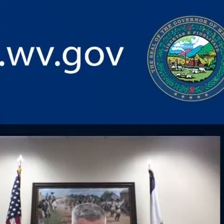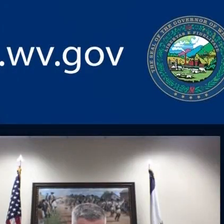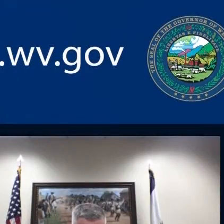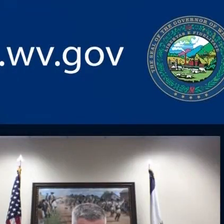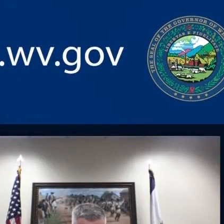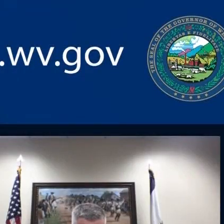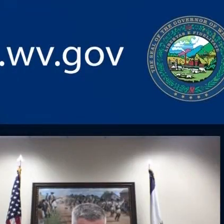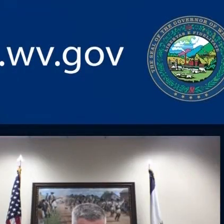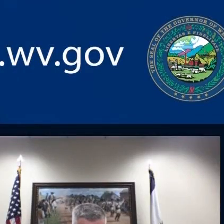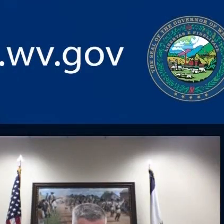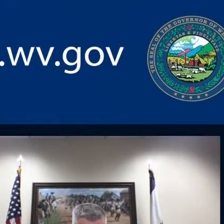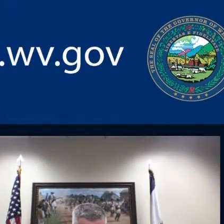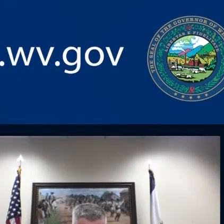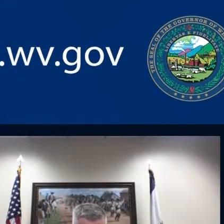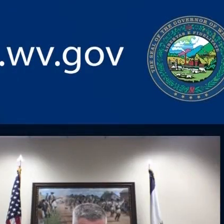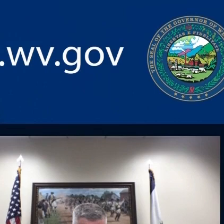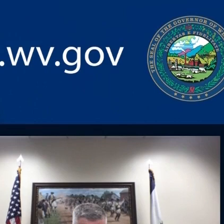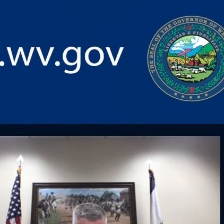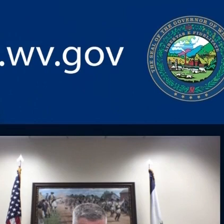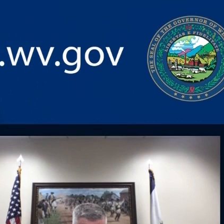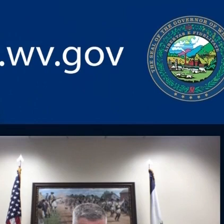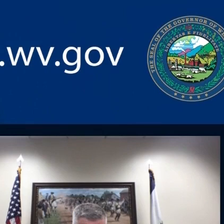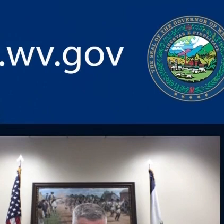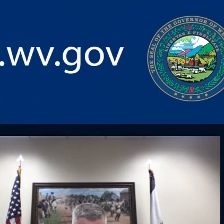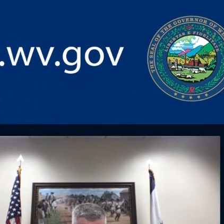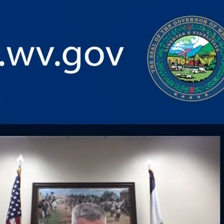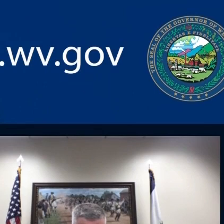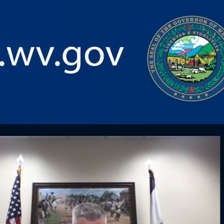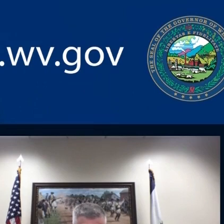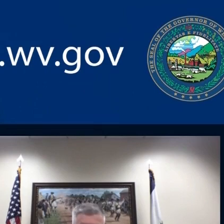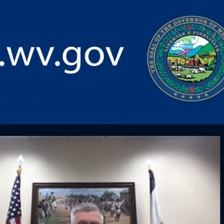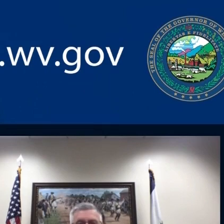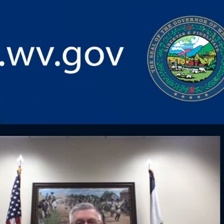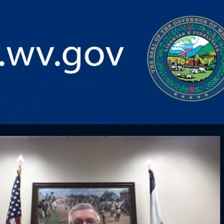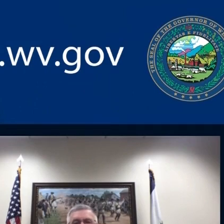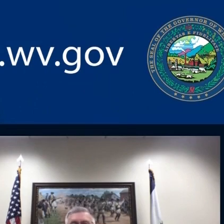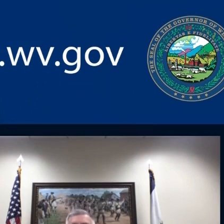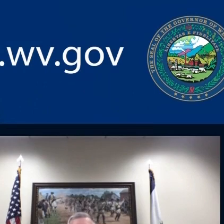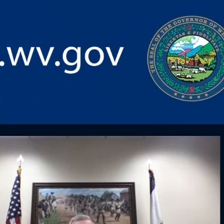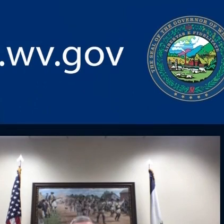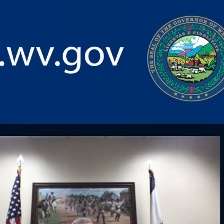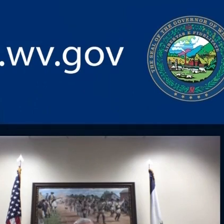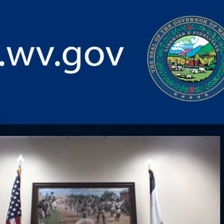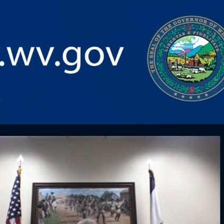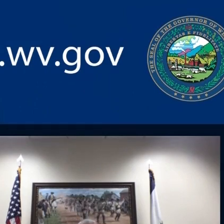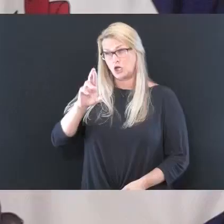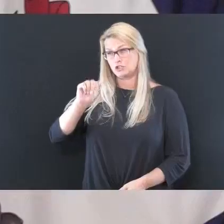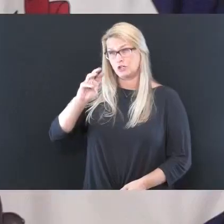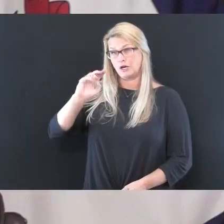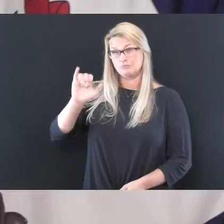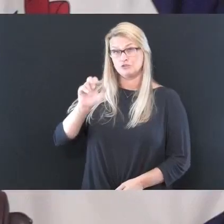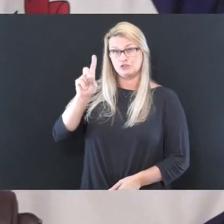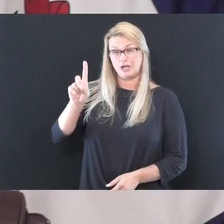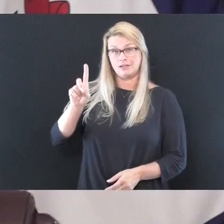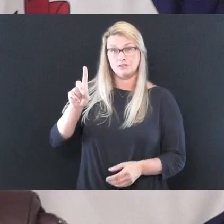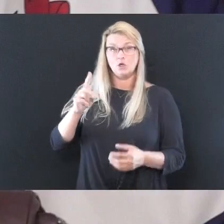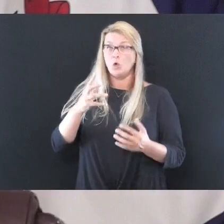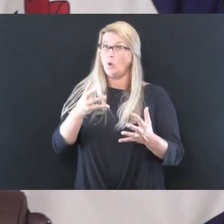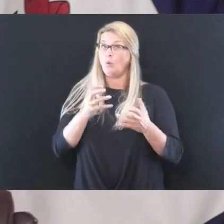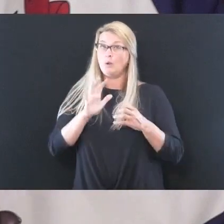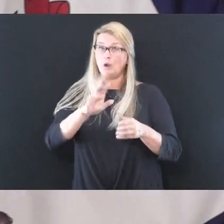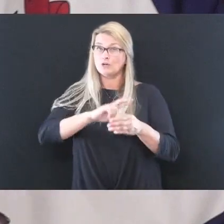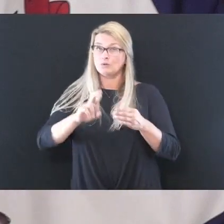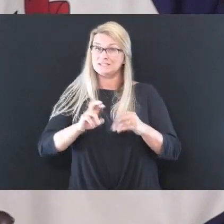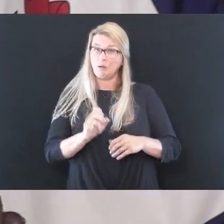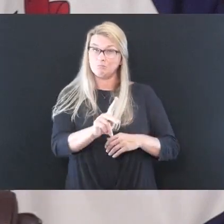David, I'm gonna let Dr. Amjad, comment on this, but really and truly, we want to get those tests back fast and